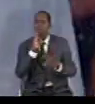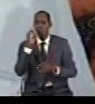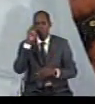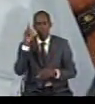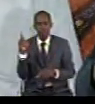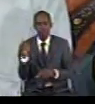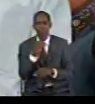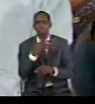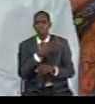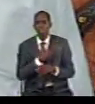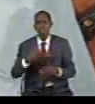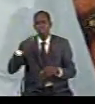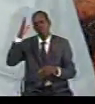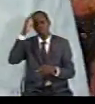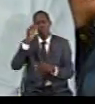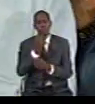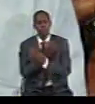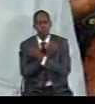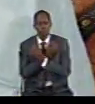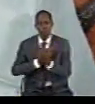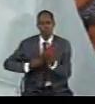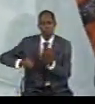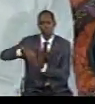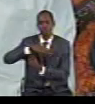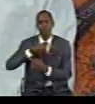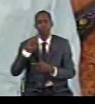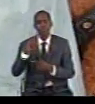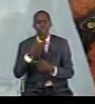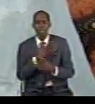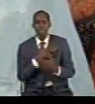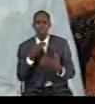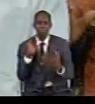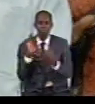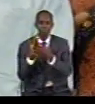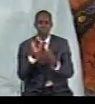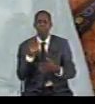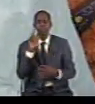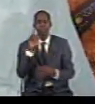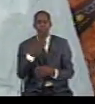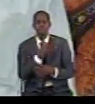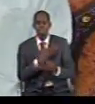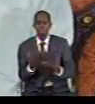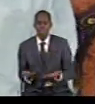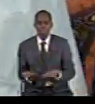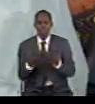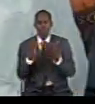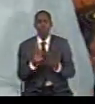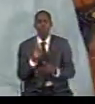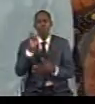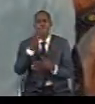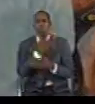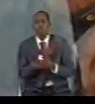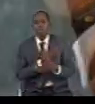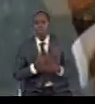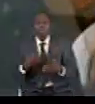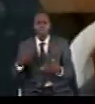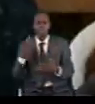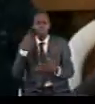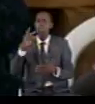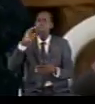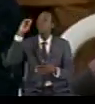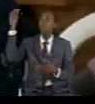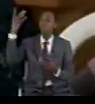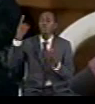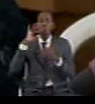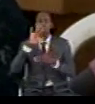father's love and circling you and connecting you and upholding you and strength i see grace coming your way and